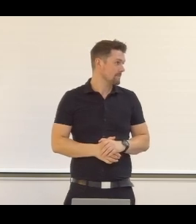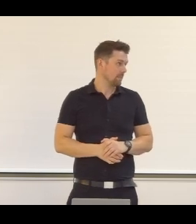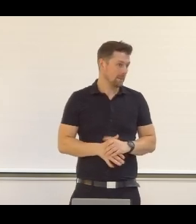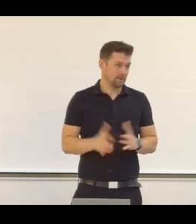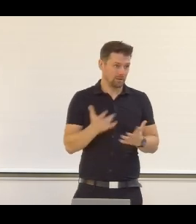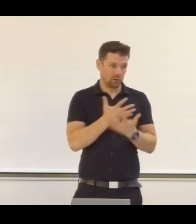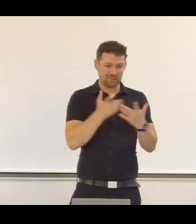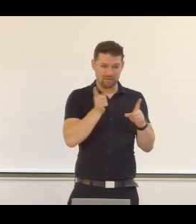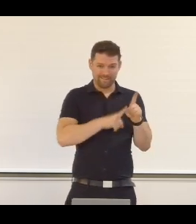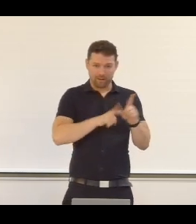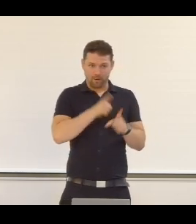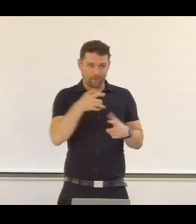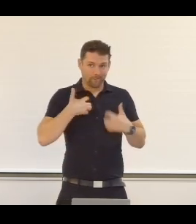room.